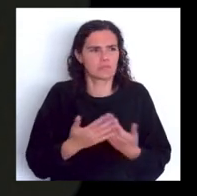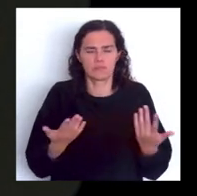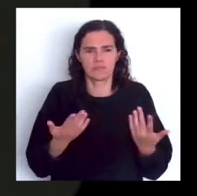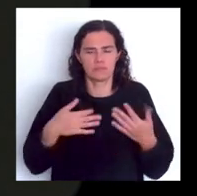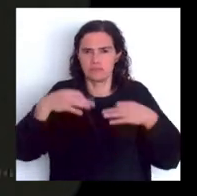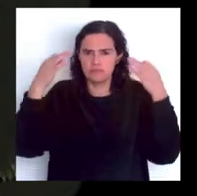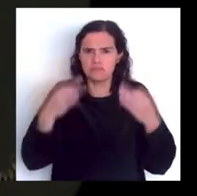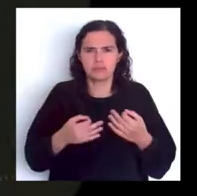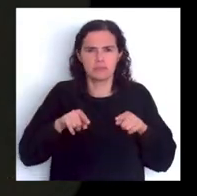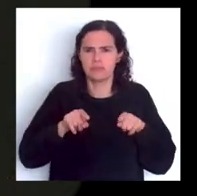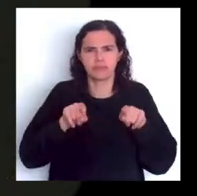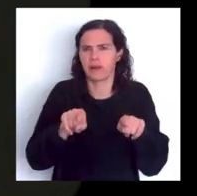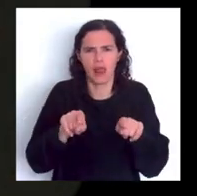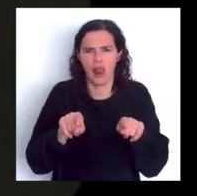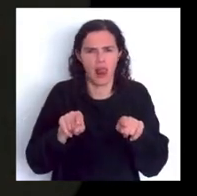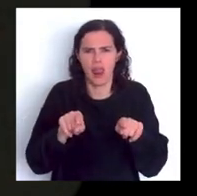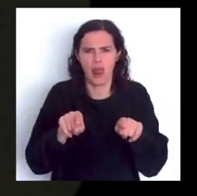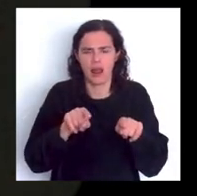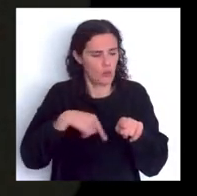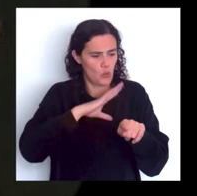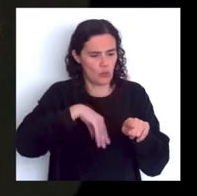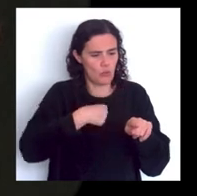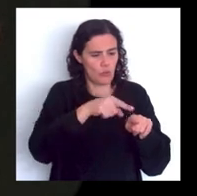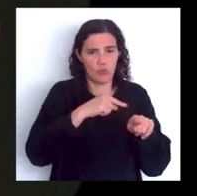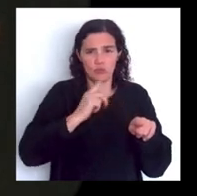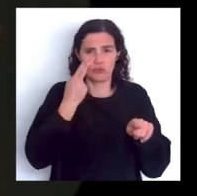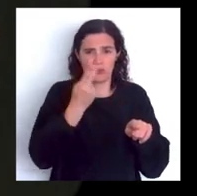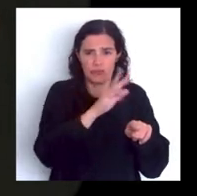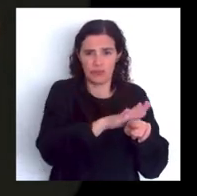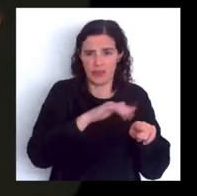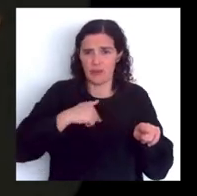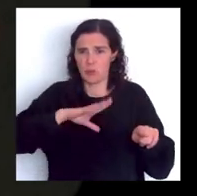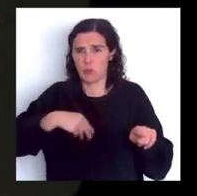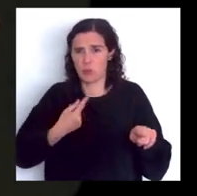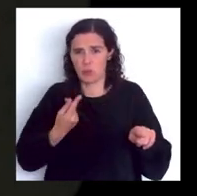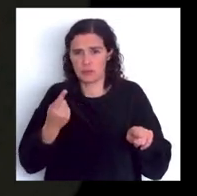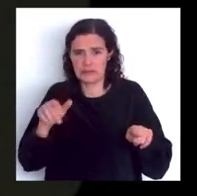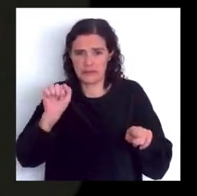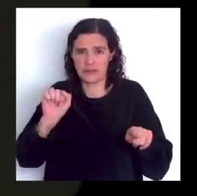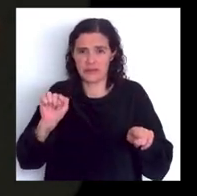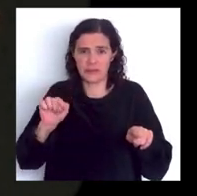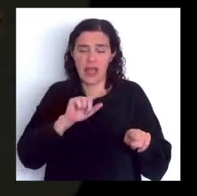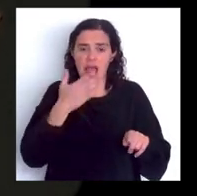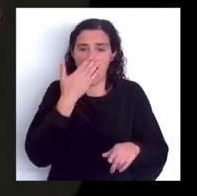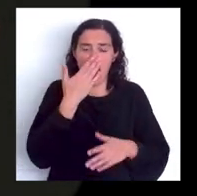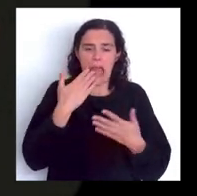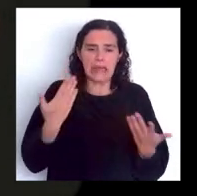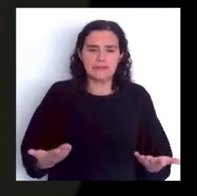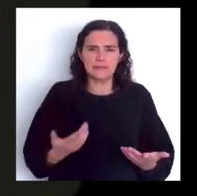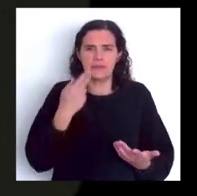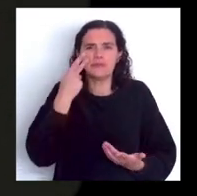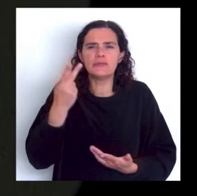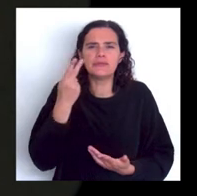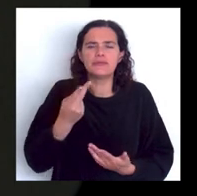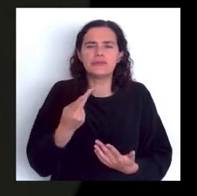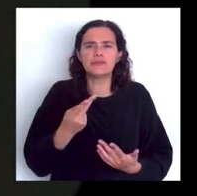be absolutely parallel to the world we live in, almost as if they